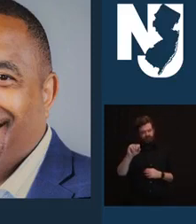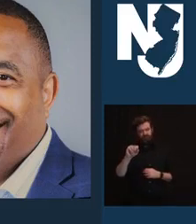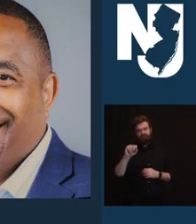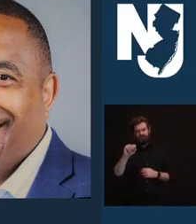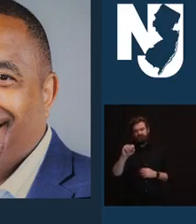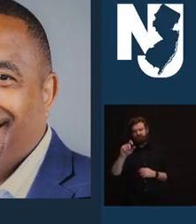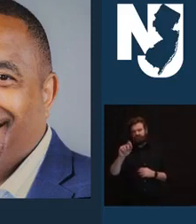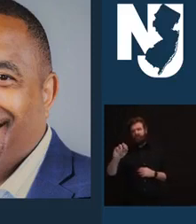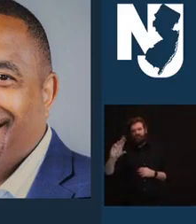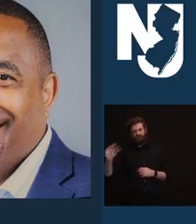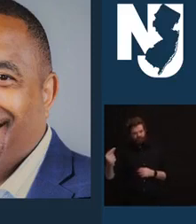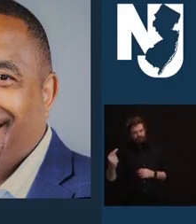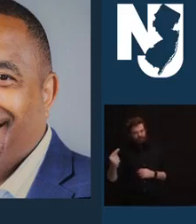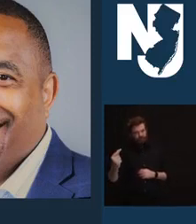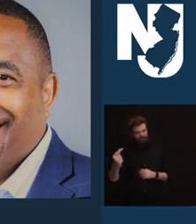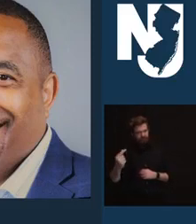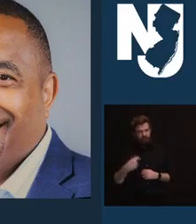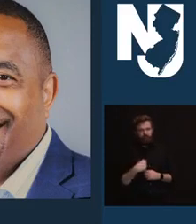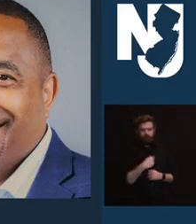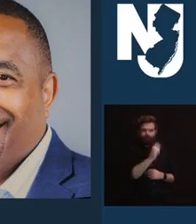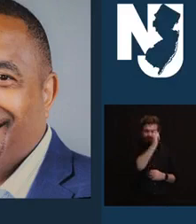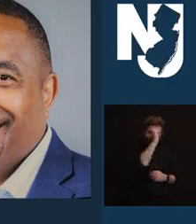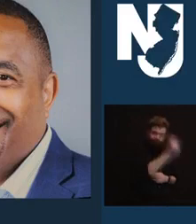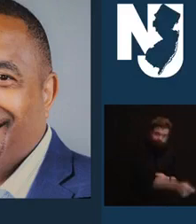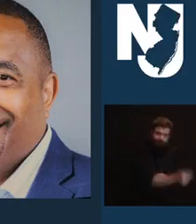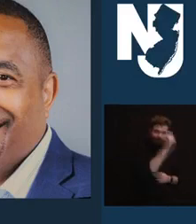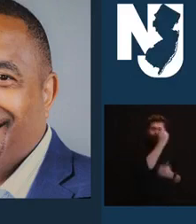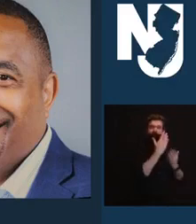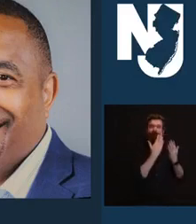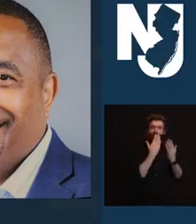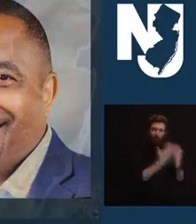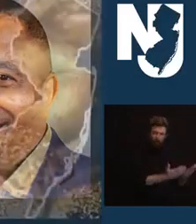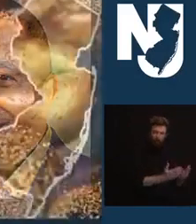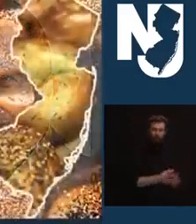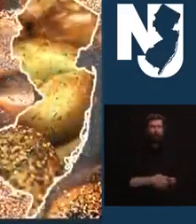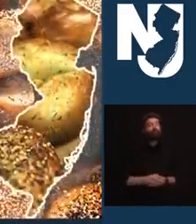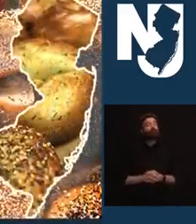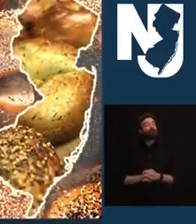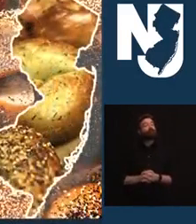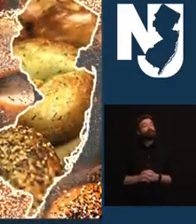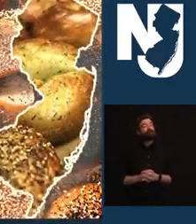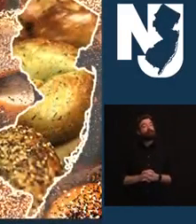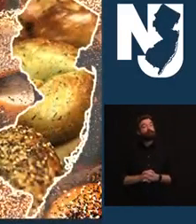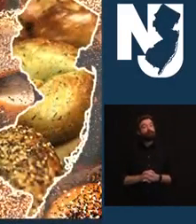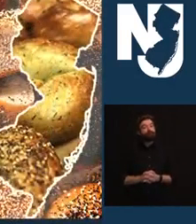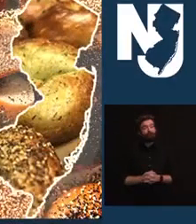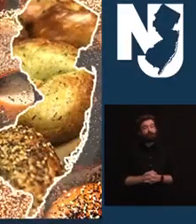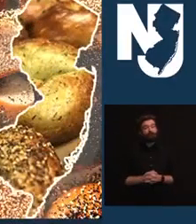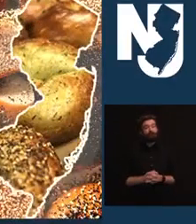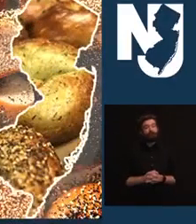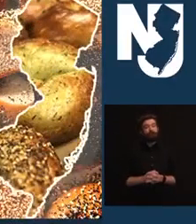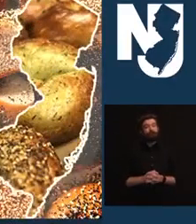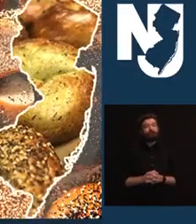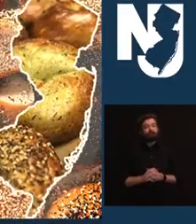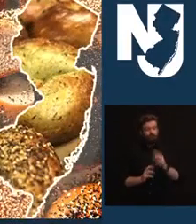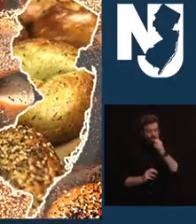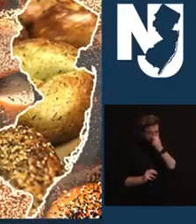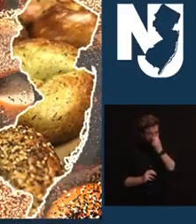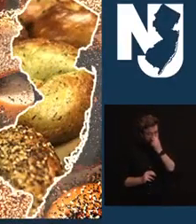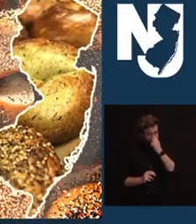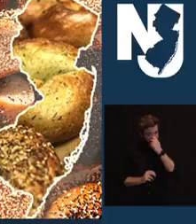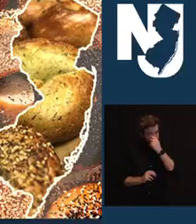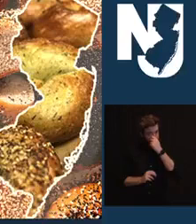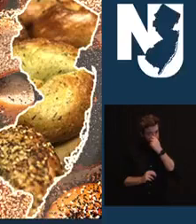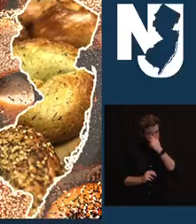Arts and everyone in our arts community, we thank you. Before I go, a couple of other quick items. On a lighter note, I